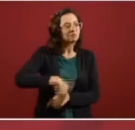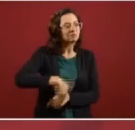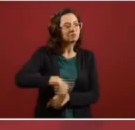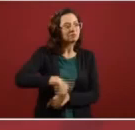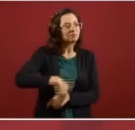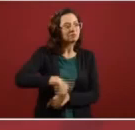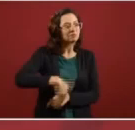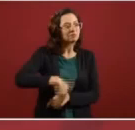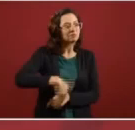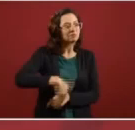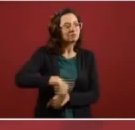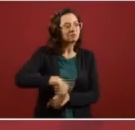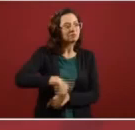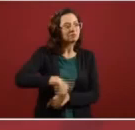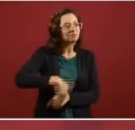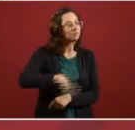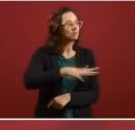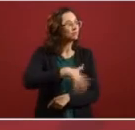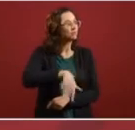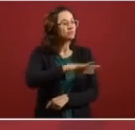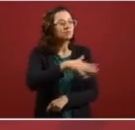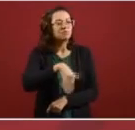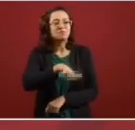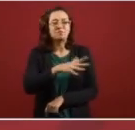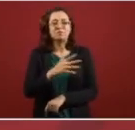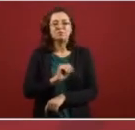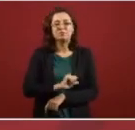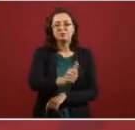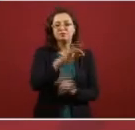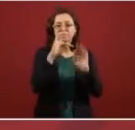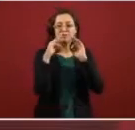Mexican Air Force plane.